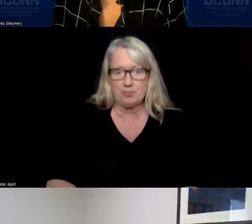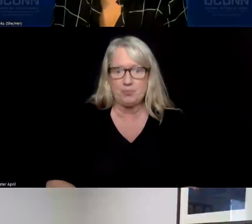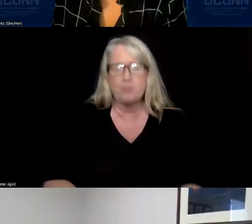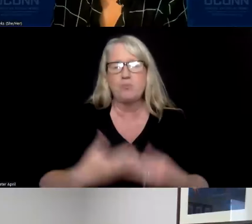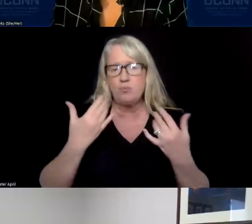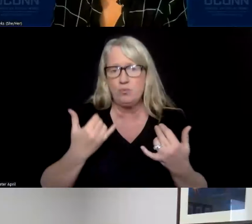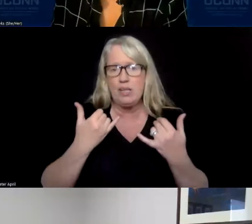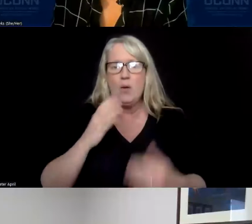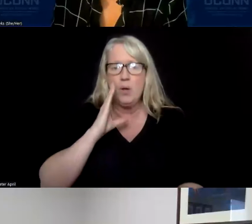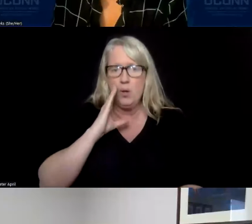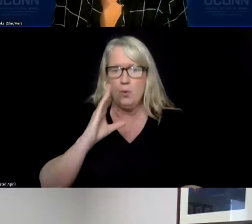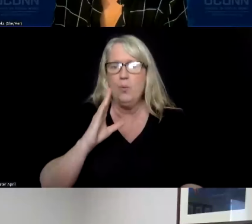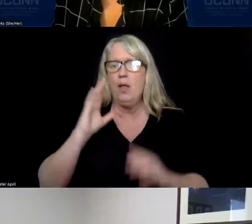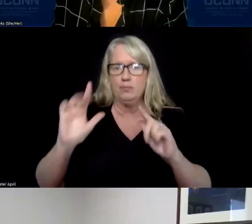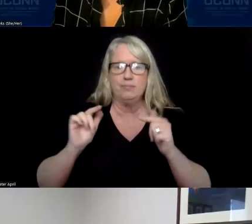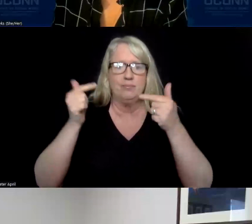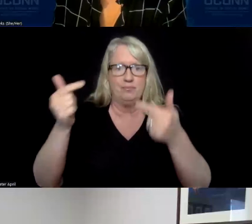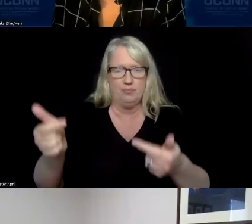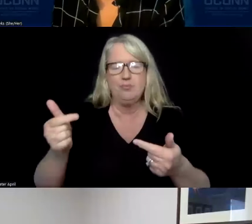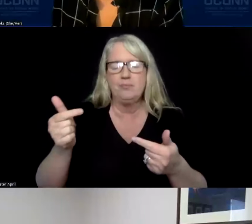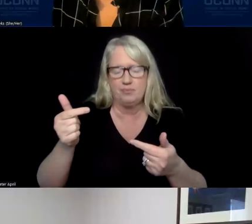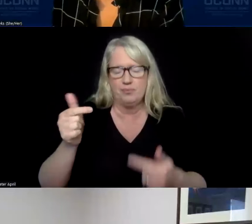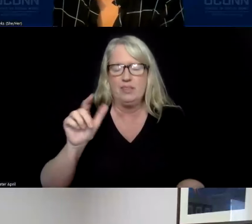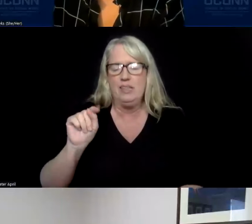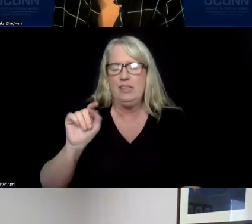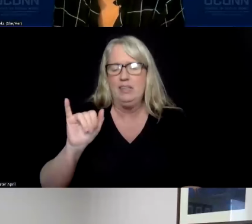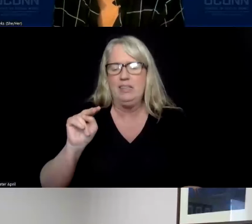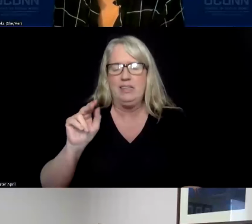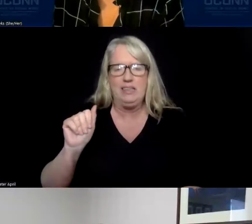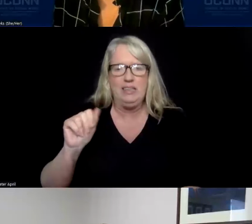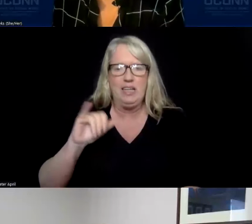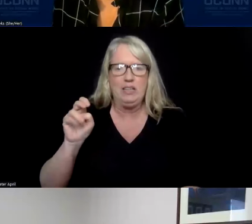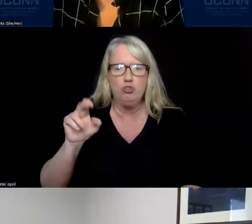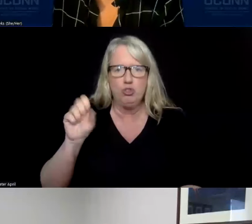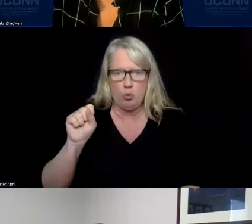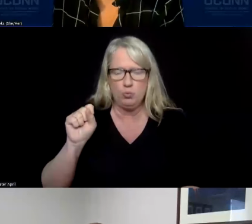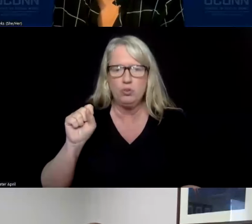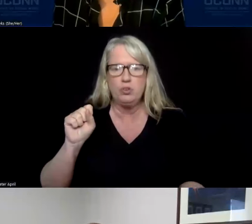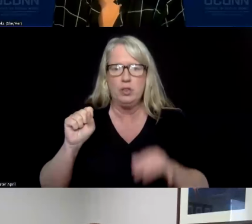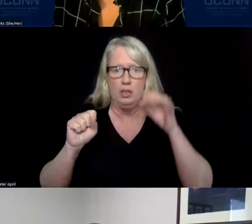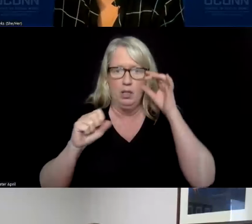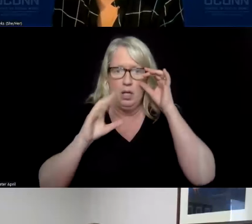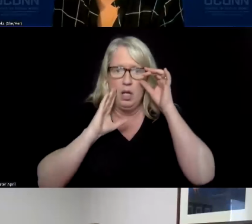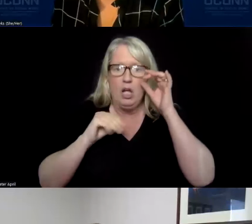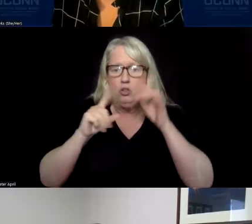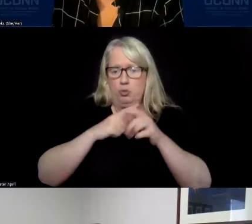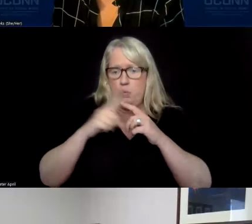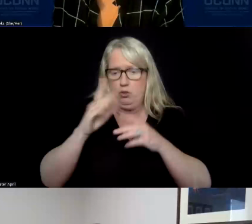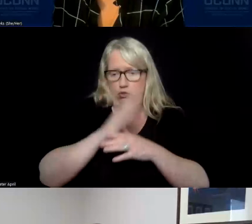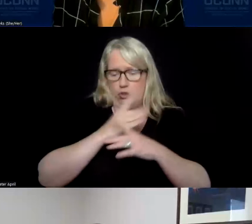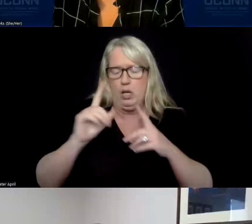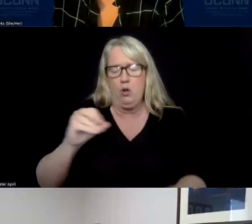pass the microphone over to Tina Jones, who is going to share a little bit about her